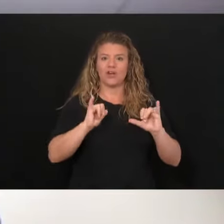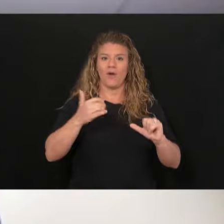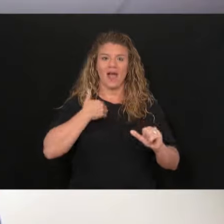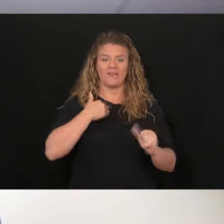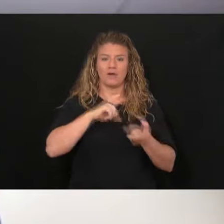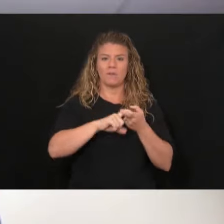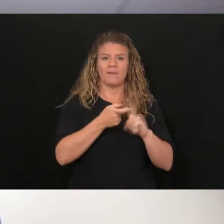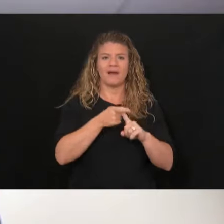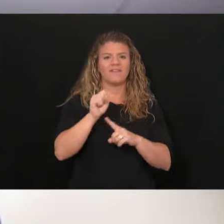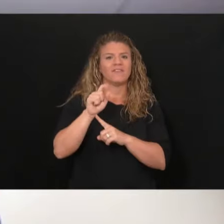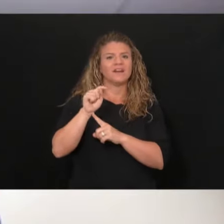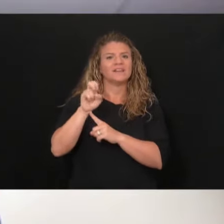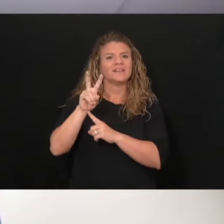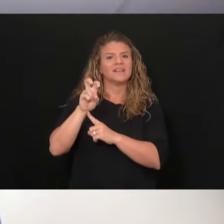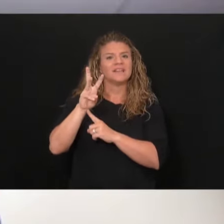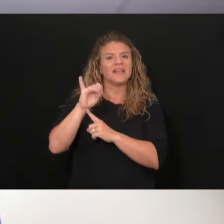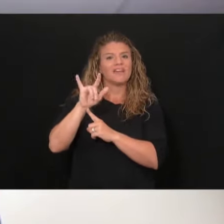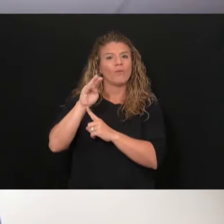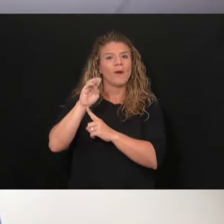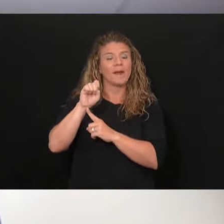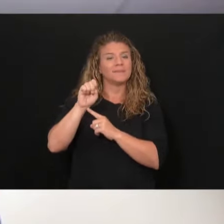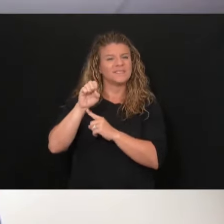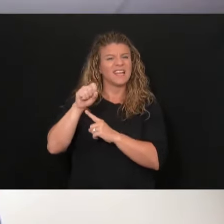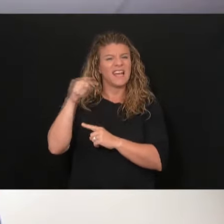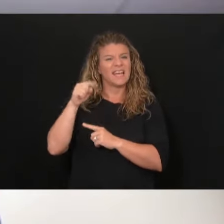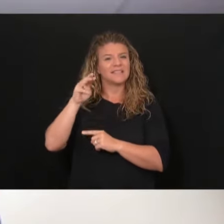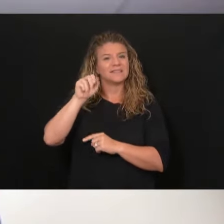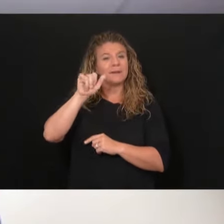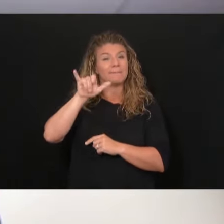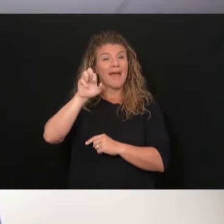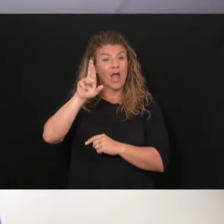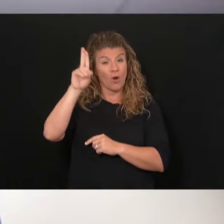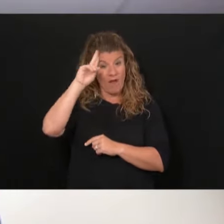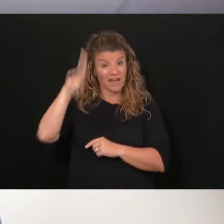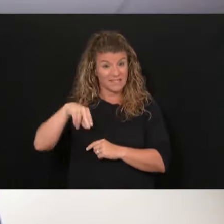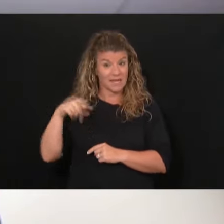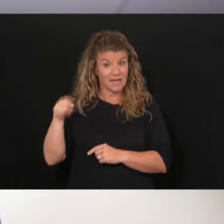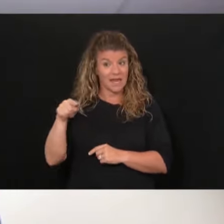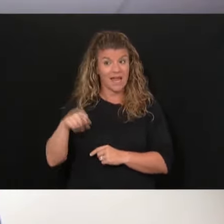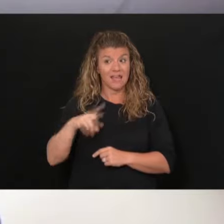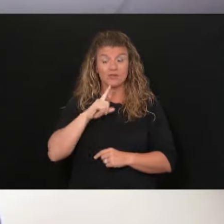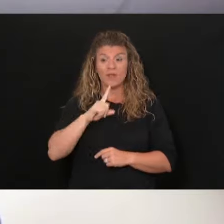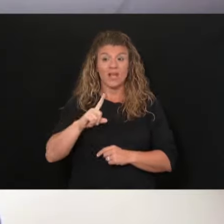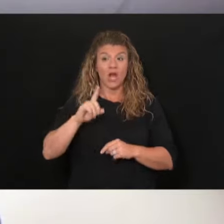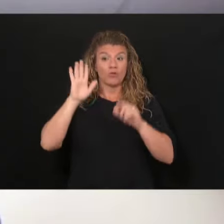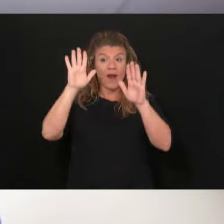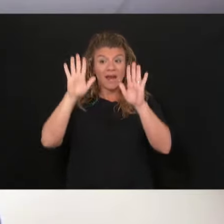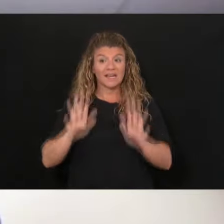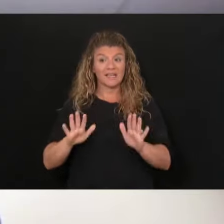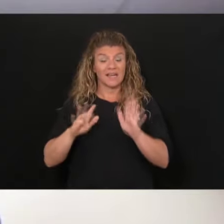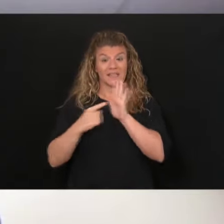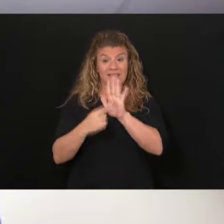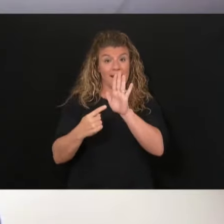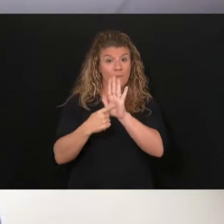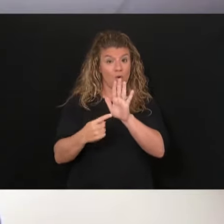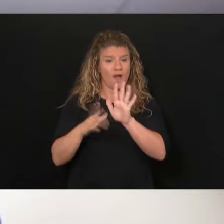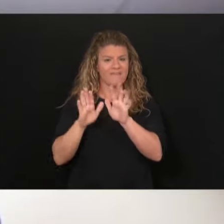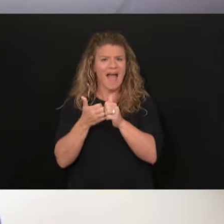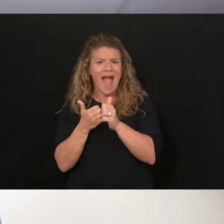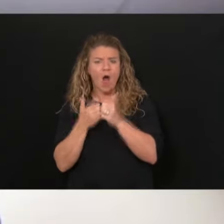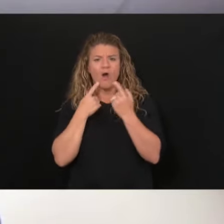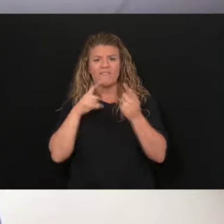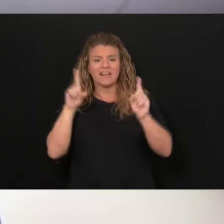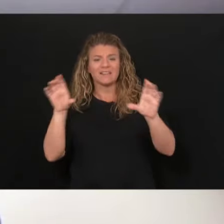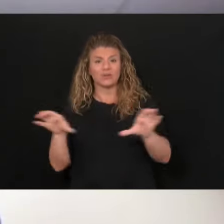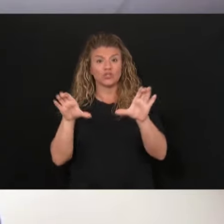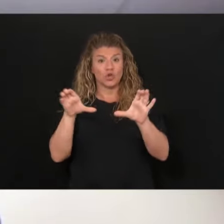friend Steve Williams, the mayor of Huntington, a great example of how you do things effectively. The